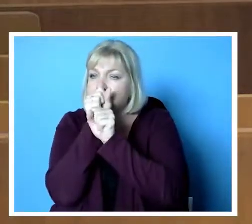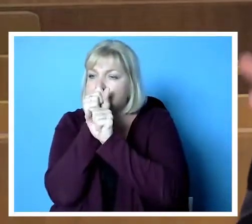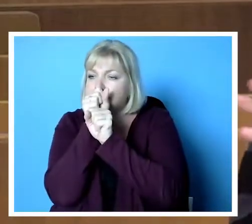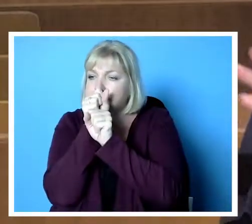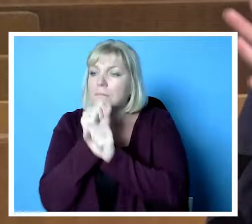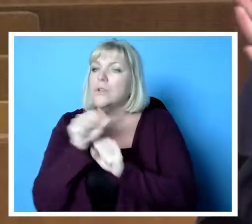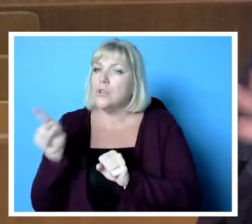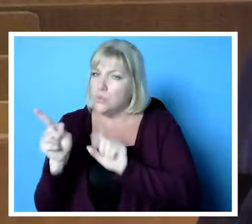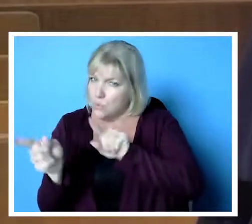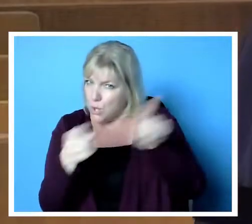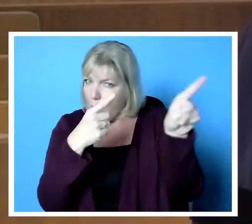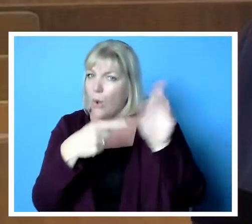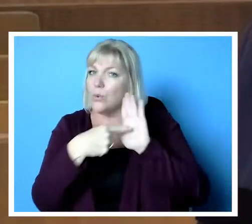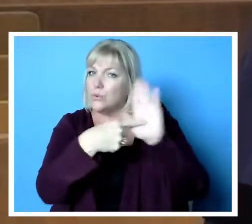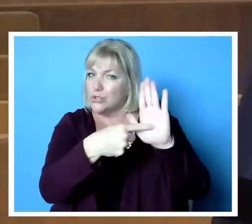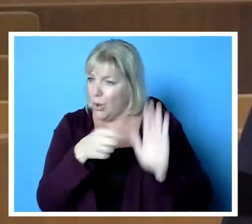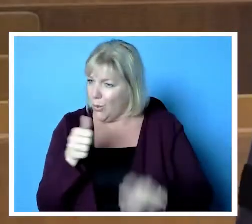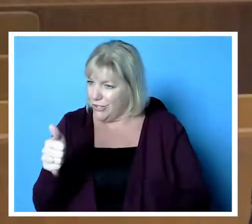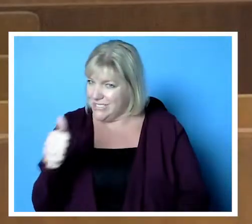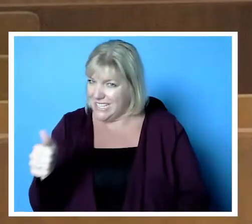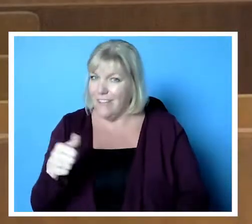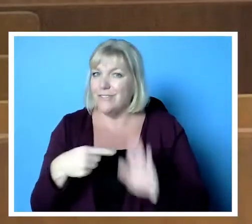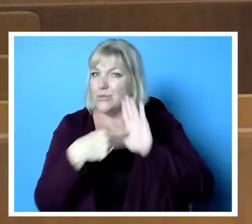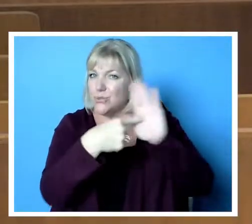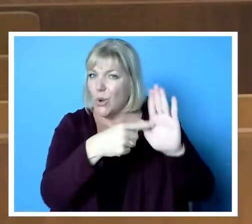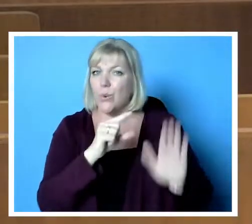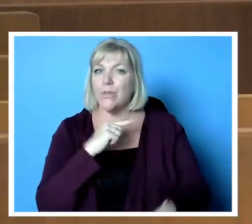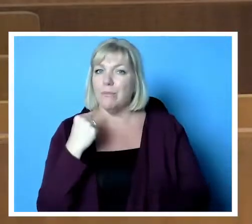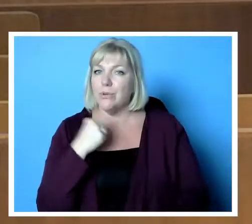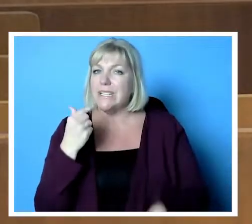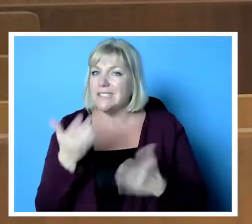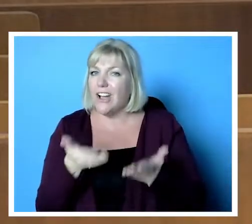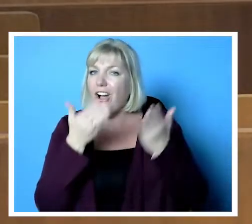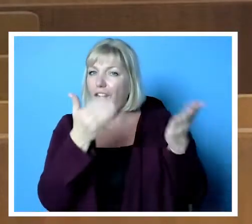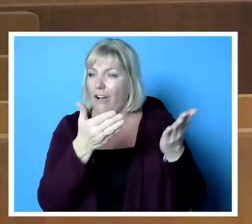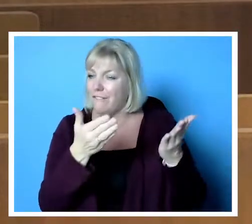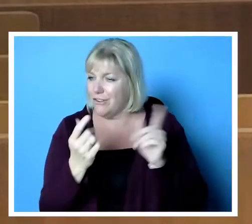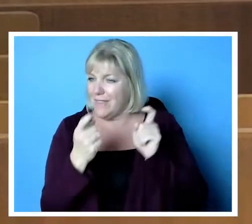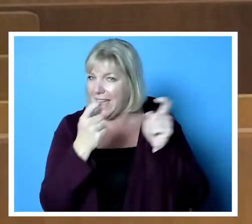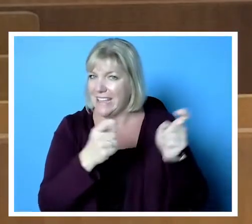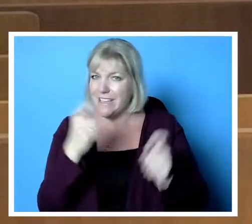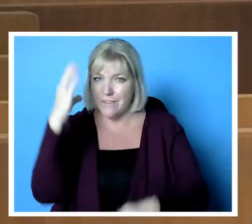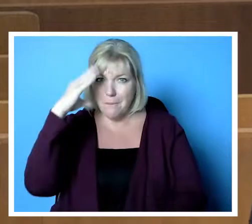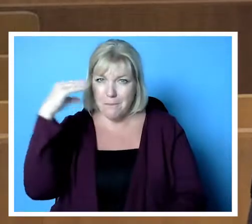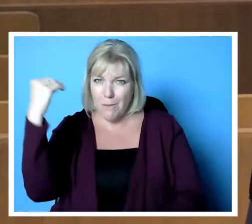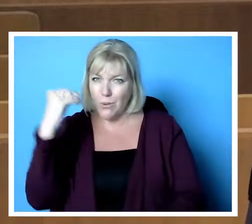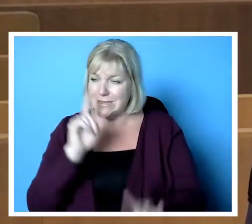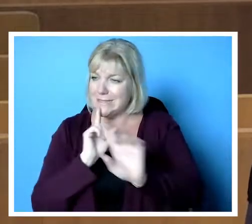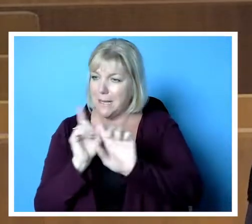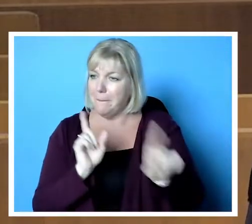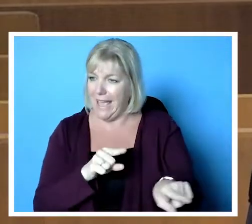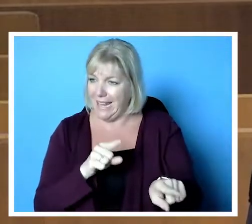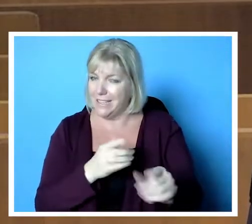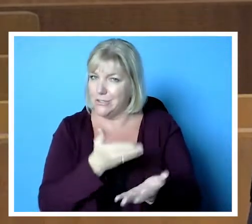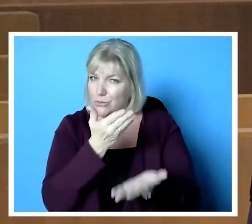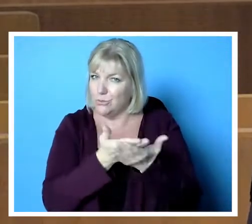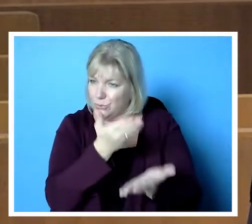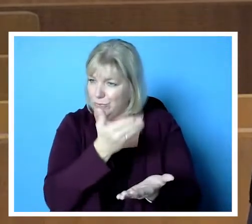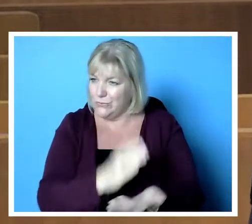show yourself to the priest and offer the gift that Moses commanded as a testimony to